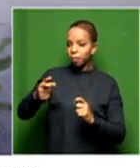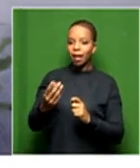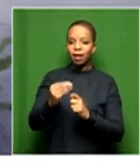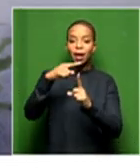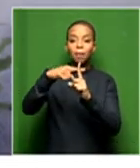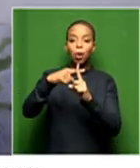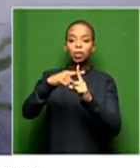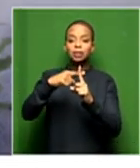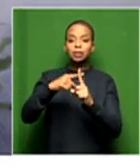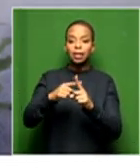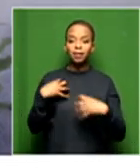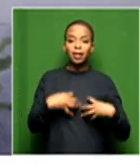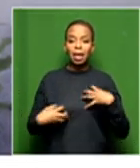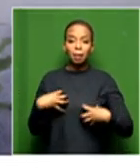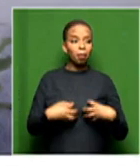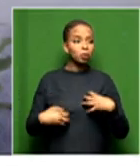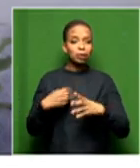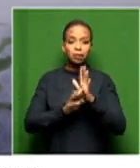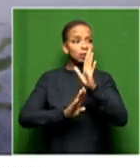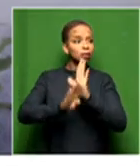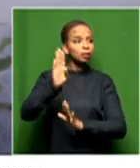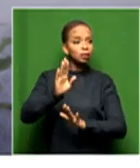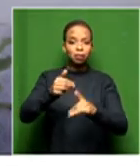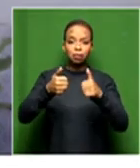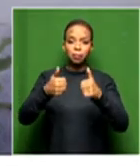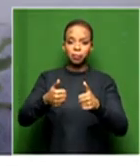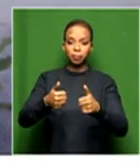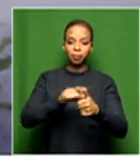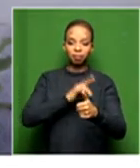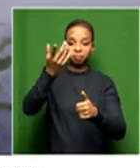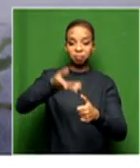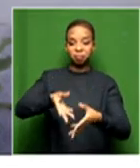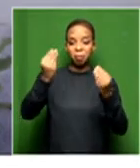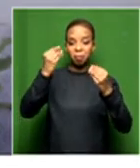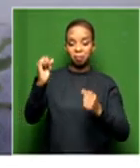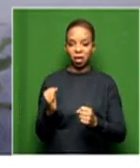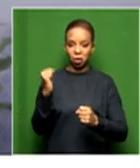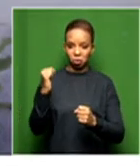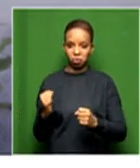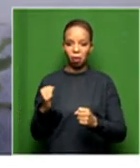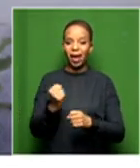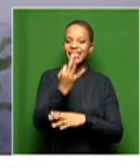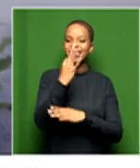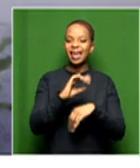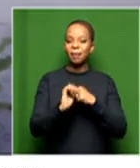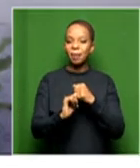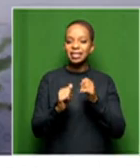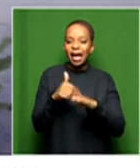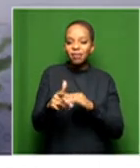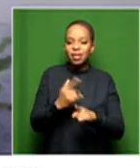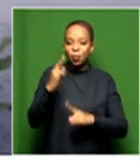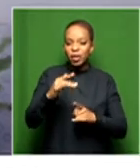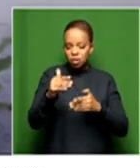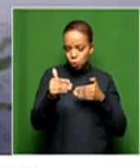on oneself. So you win the lottery, you've got 3 months of positive emotions, and then you tend to regress back to